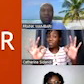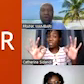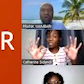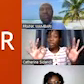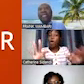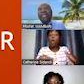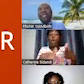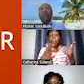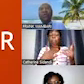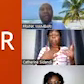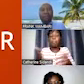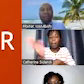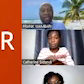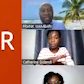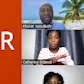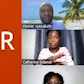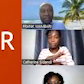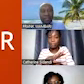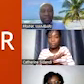need to go to employment?